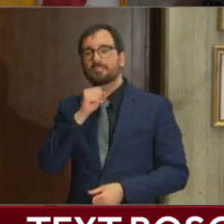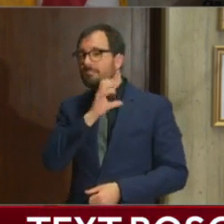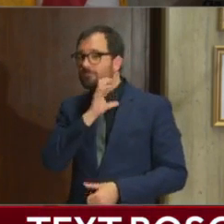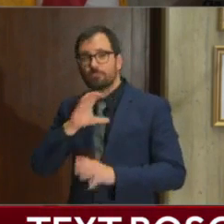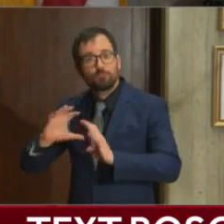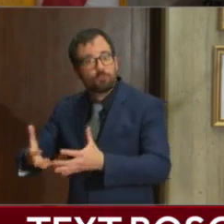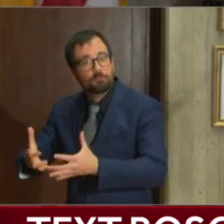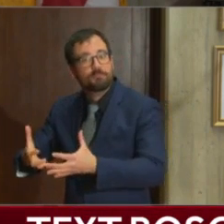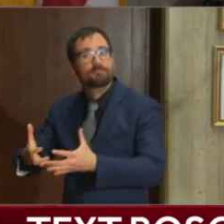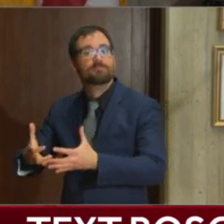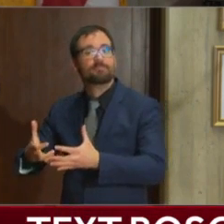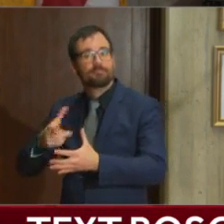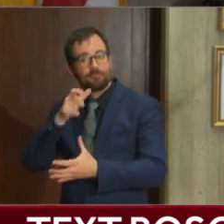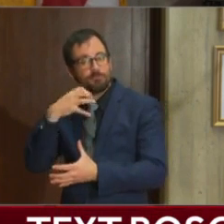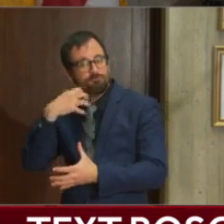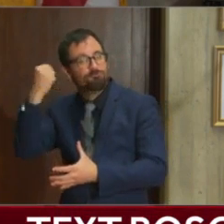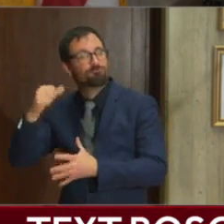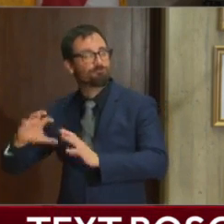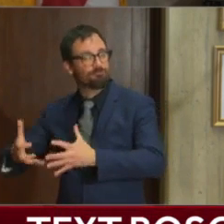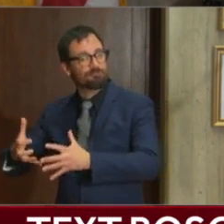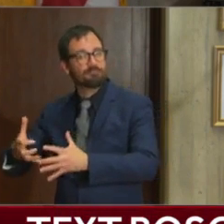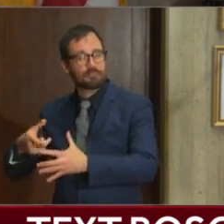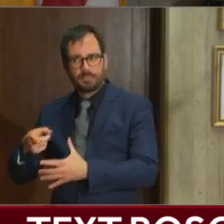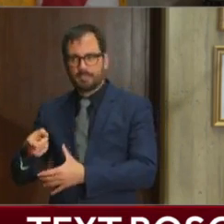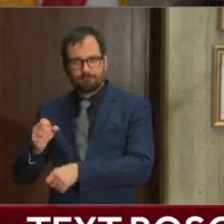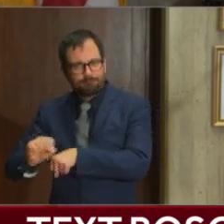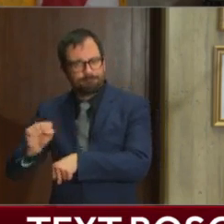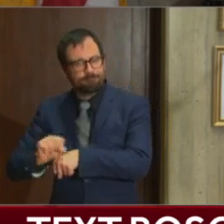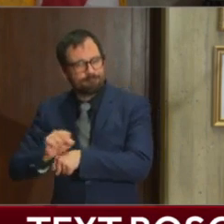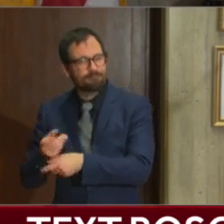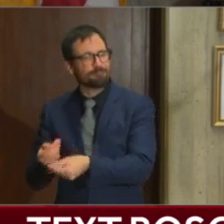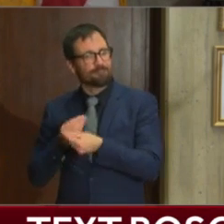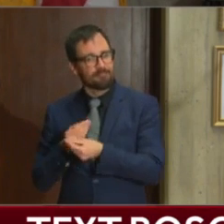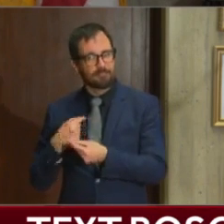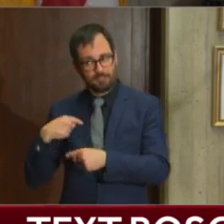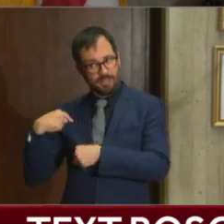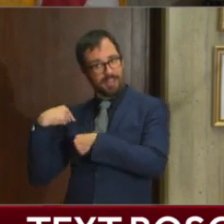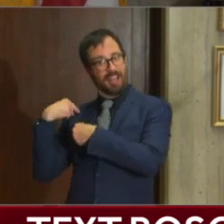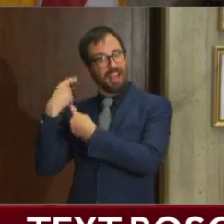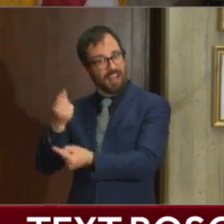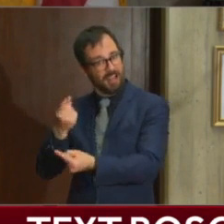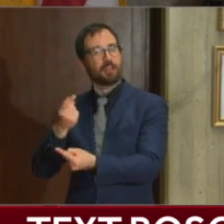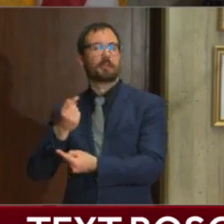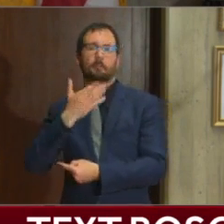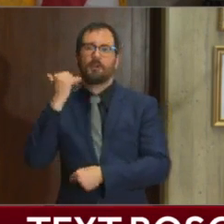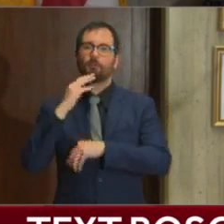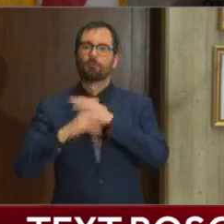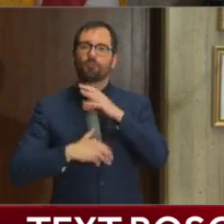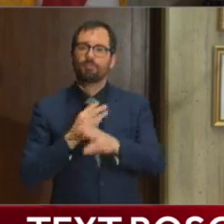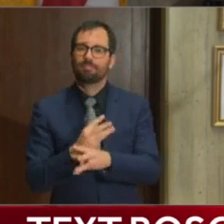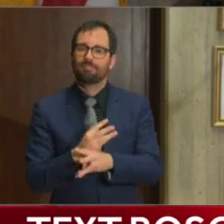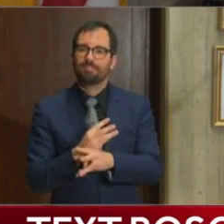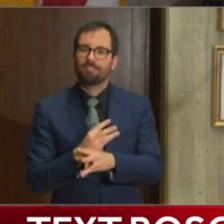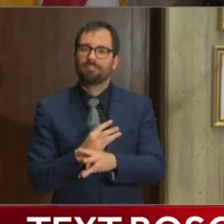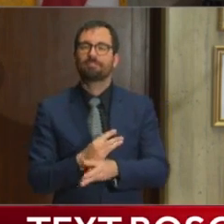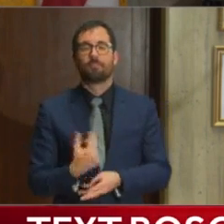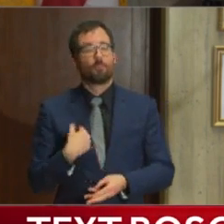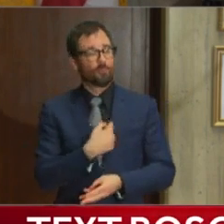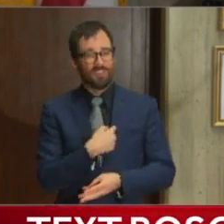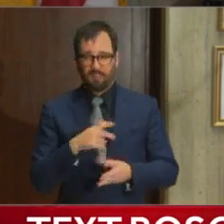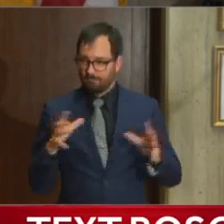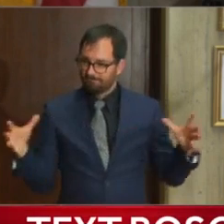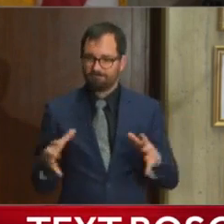we can't do when we stand together. We've faced frightening situations before, and we learned what it means to be Boston